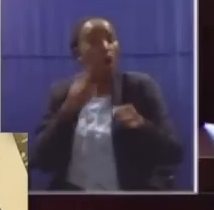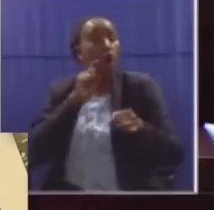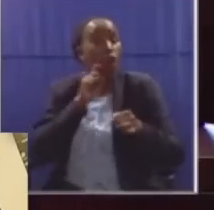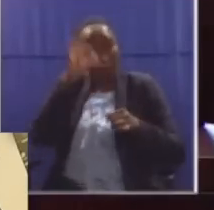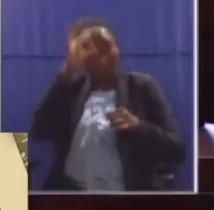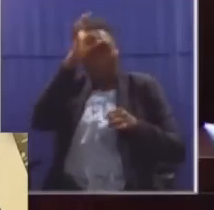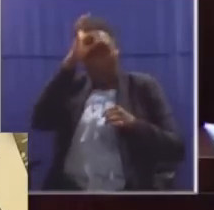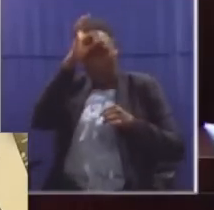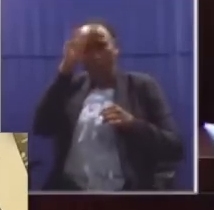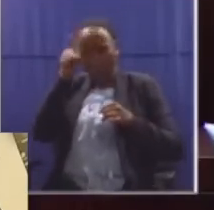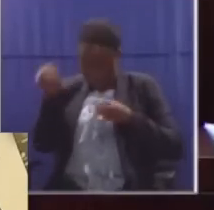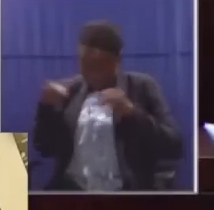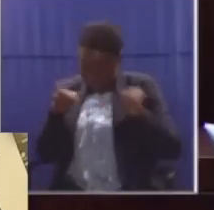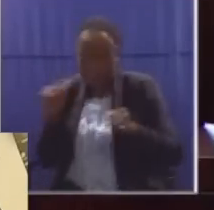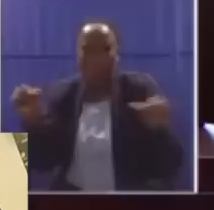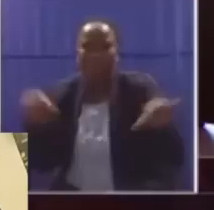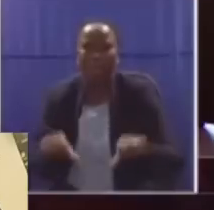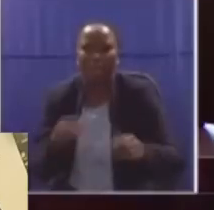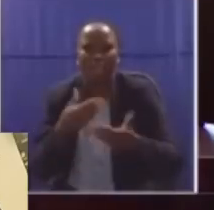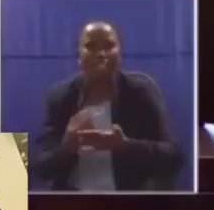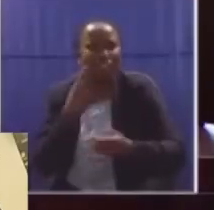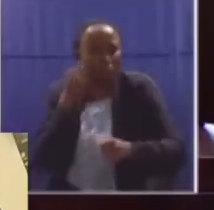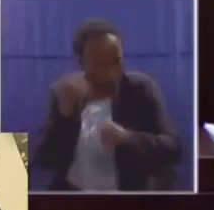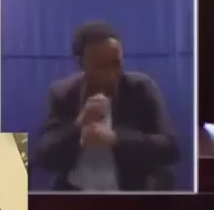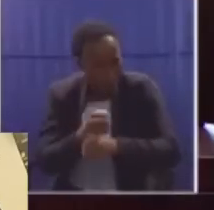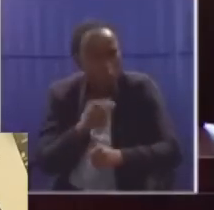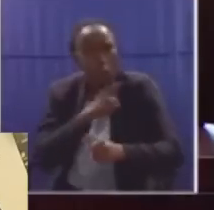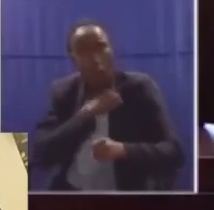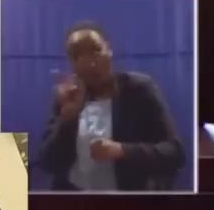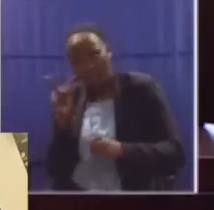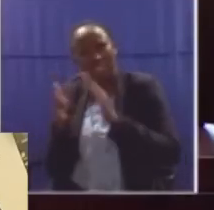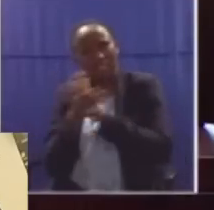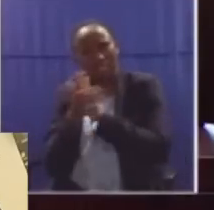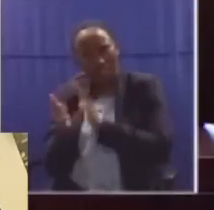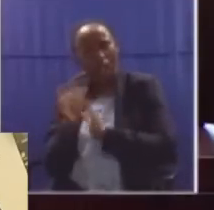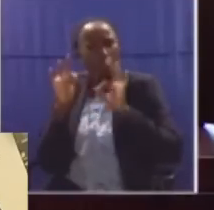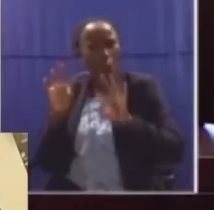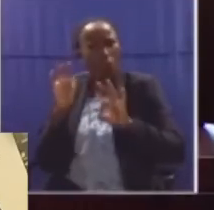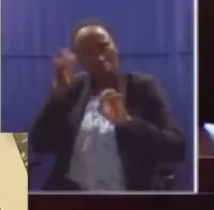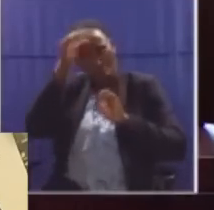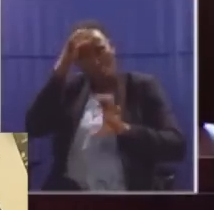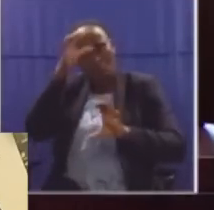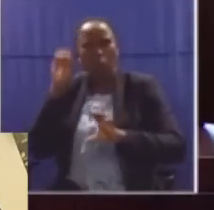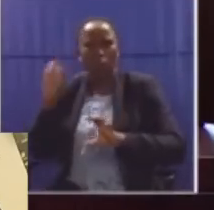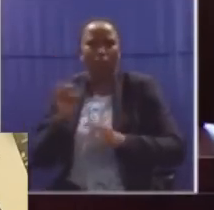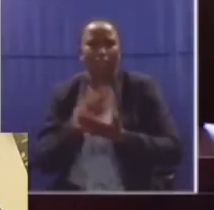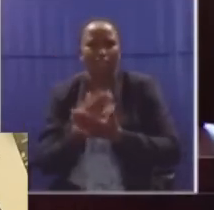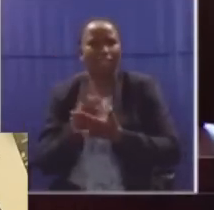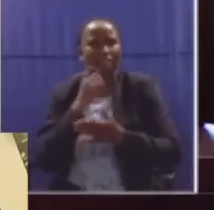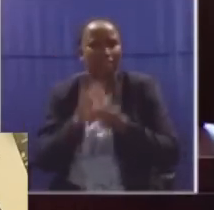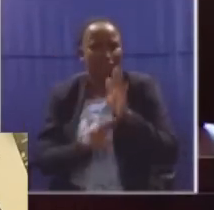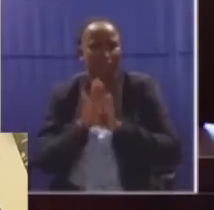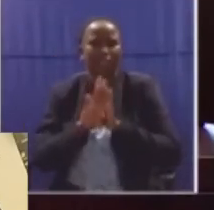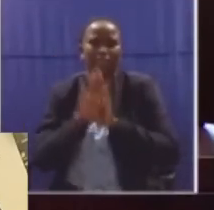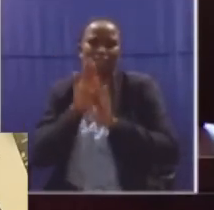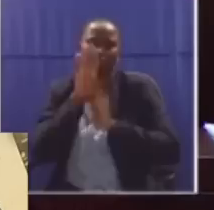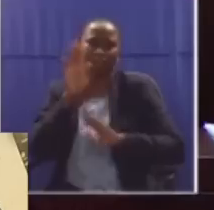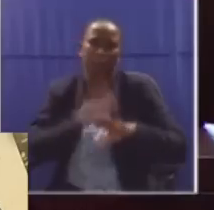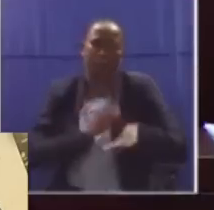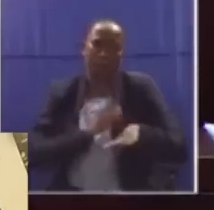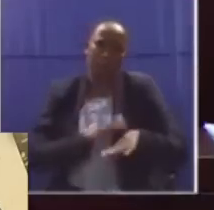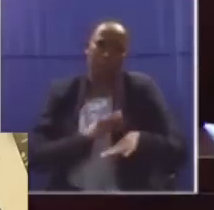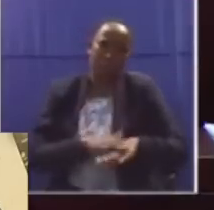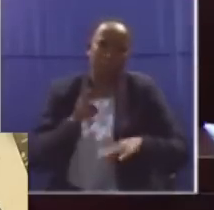to come and bolster the ranks. But what we really need is to make sure that we bolster that reservist program as a force multiplier in our